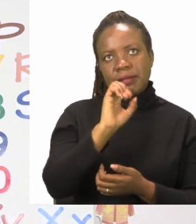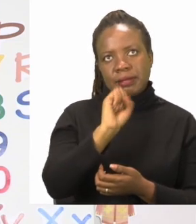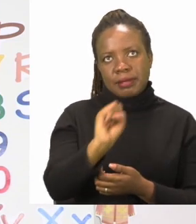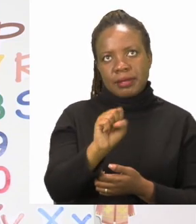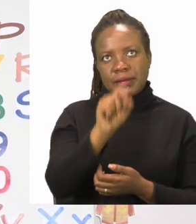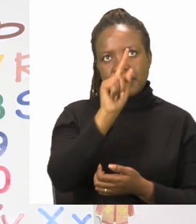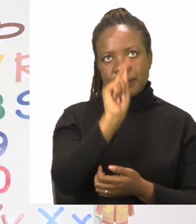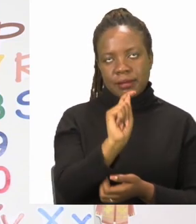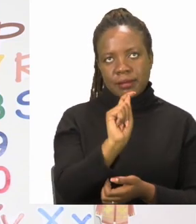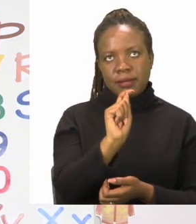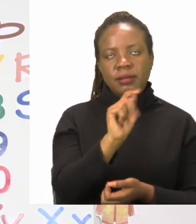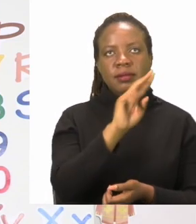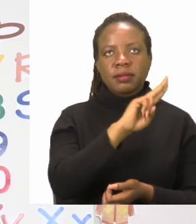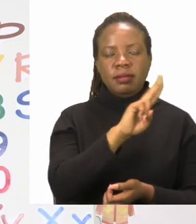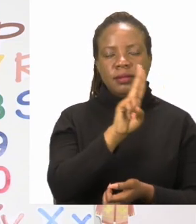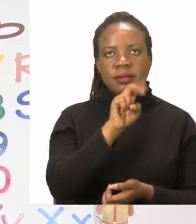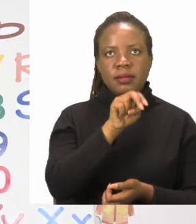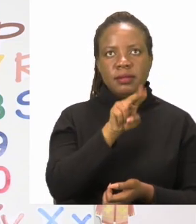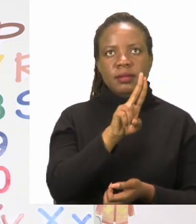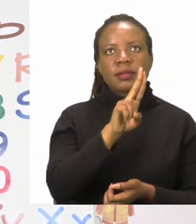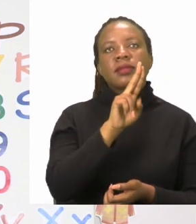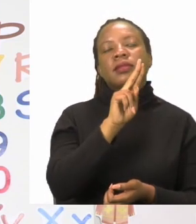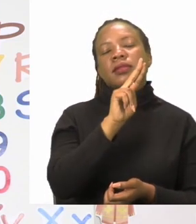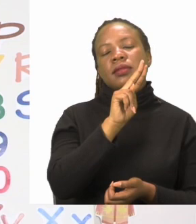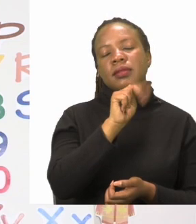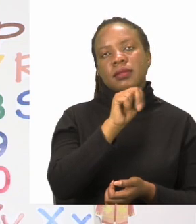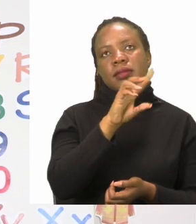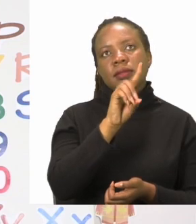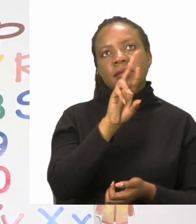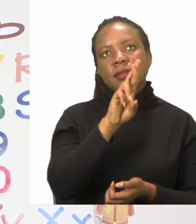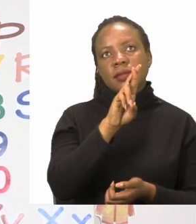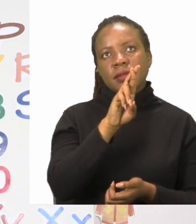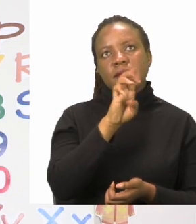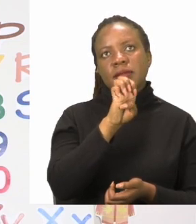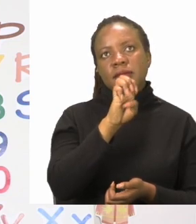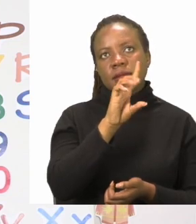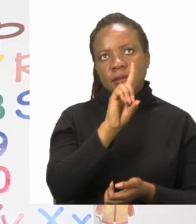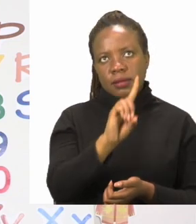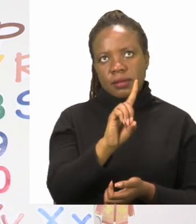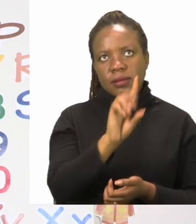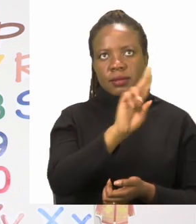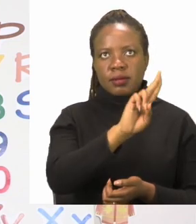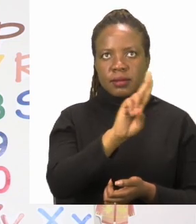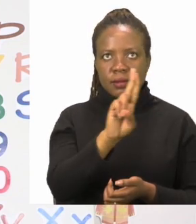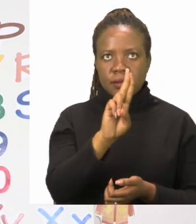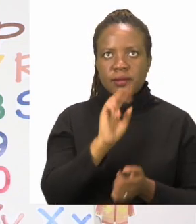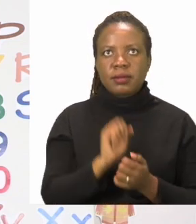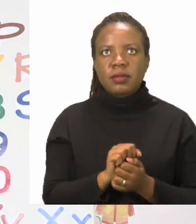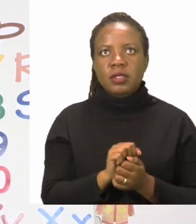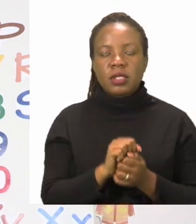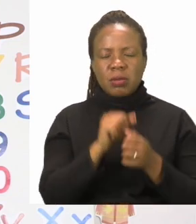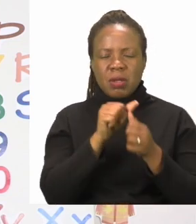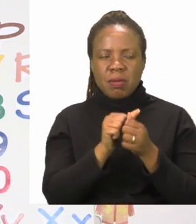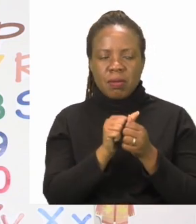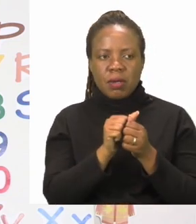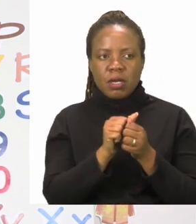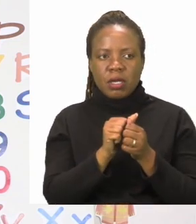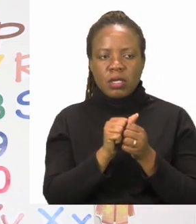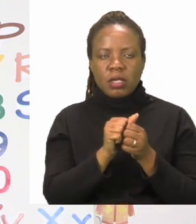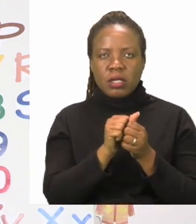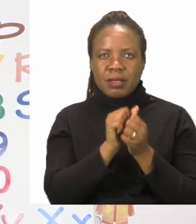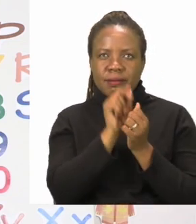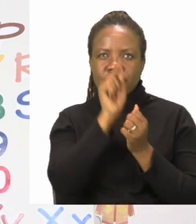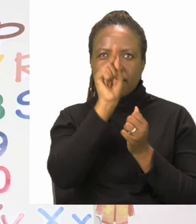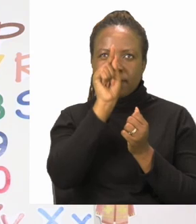well. To make it easy for us, we know that the first digit here is units,